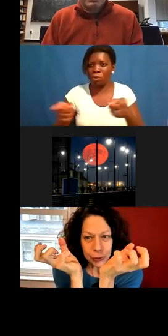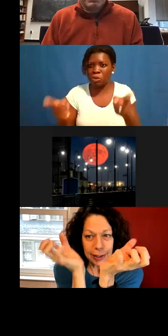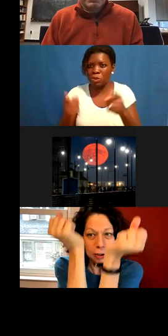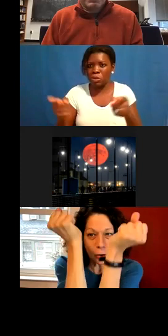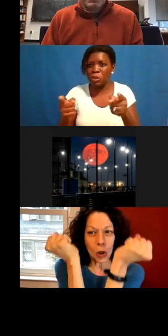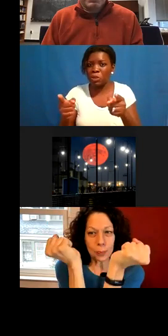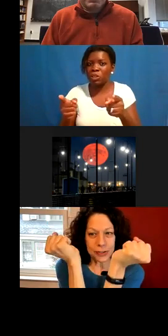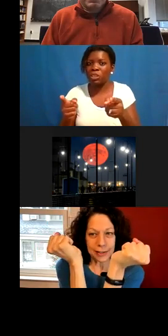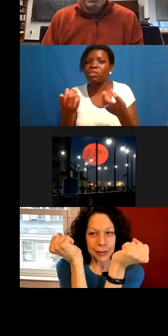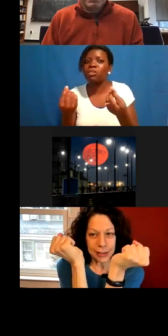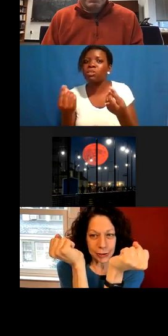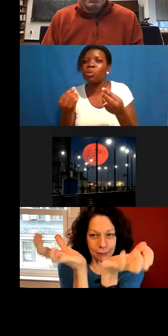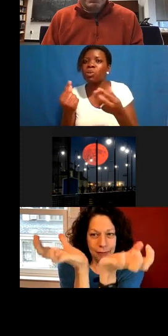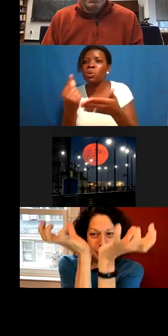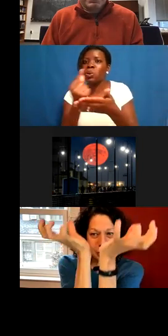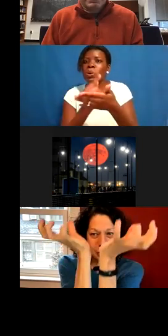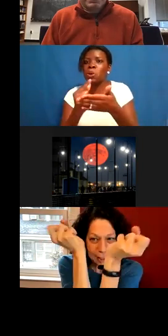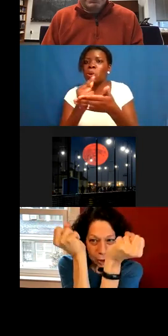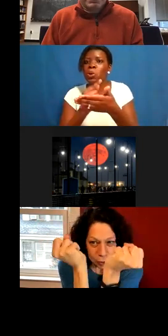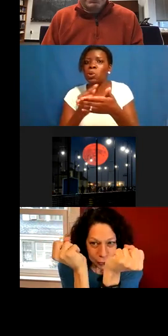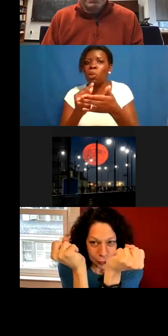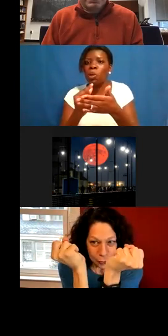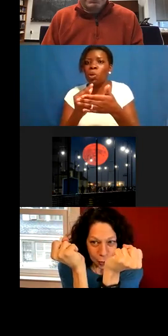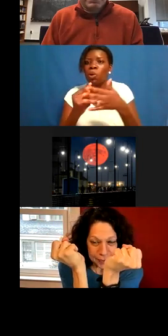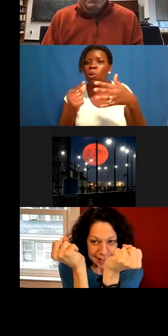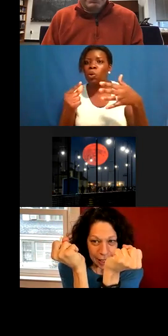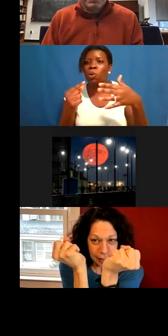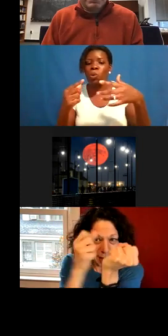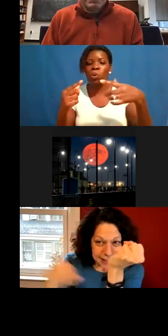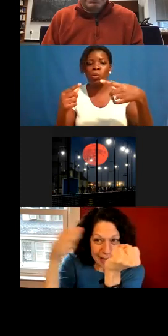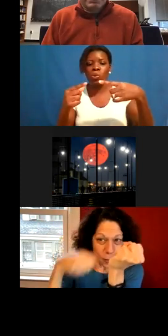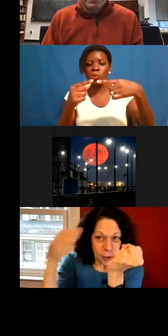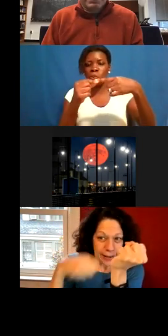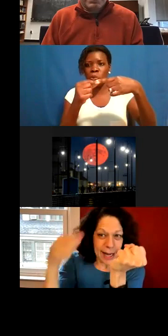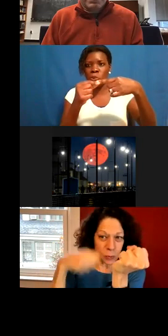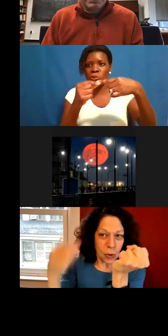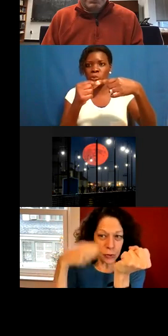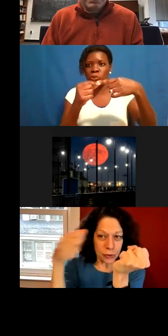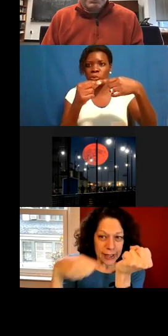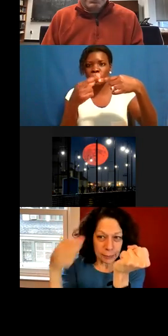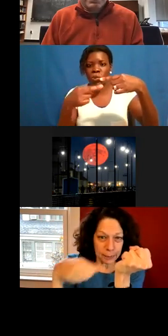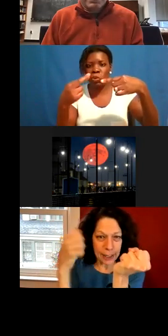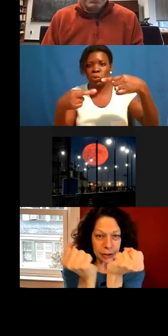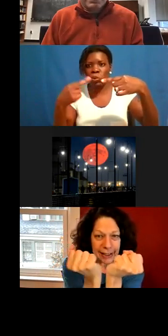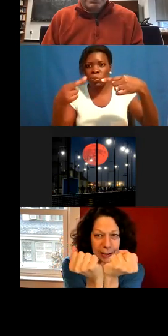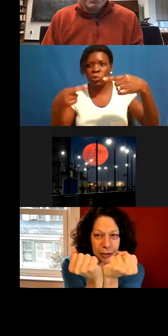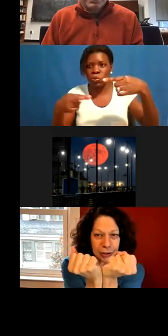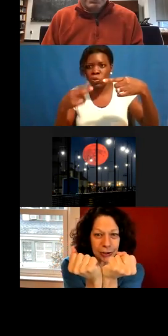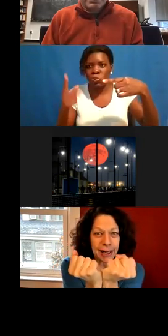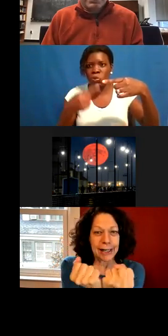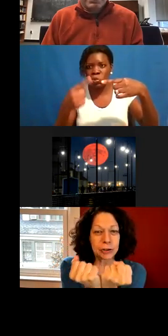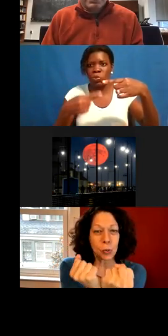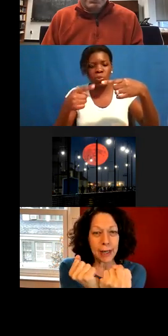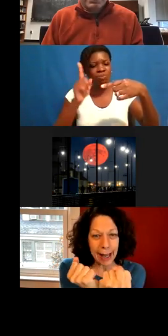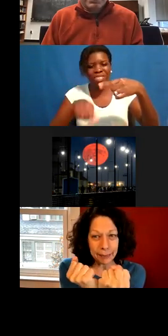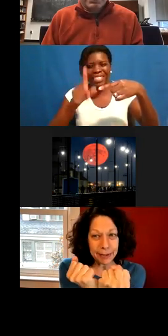glued the ropes to the surface. So if they glue the ropes down, now that rotor, that propeller can't turn.